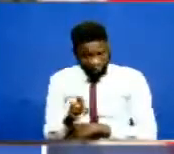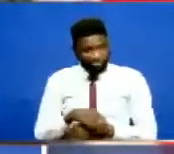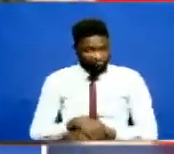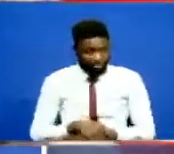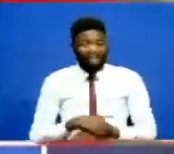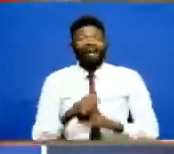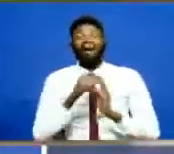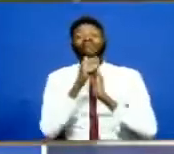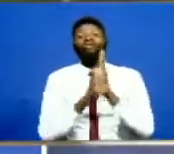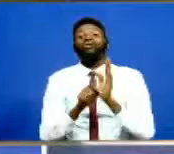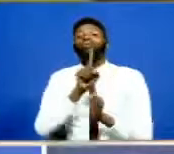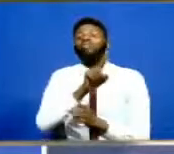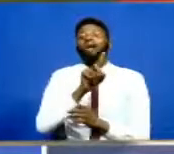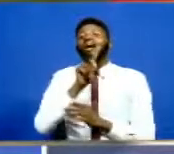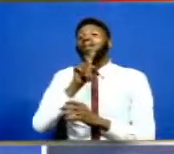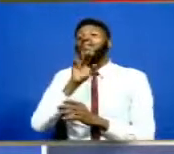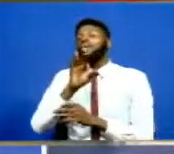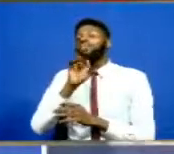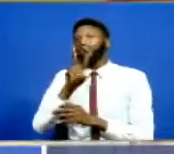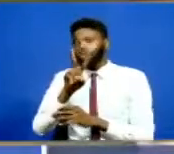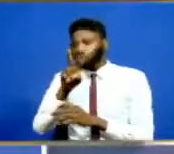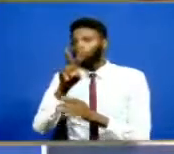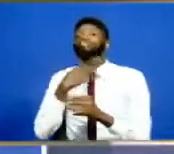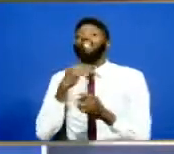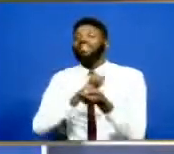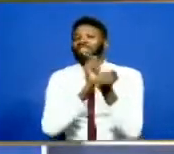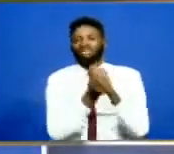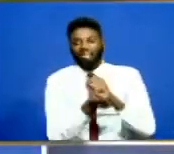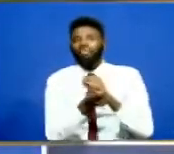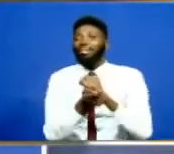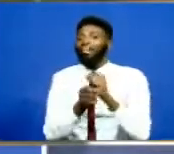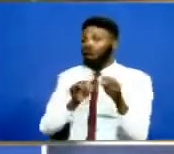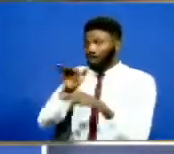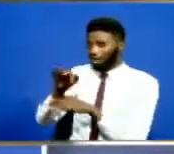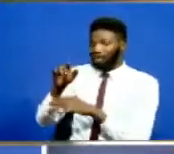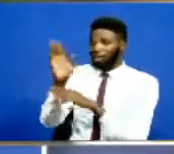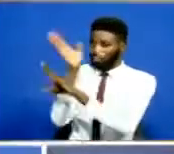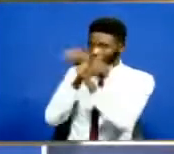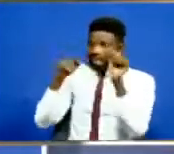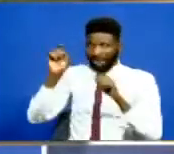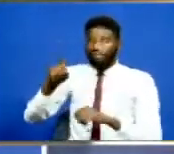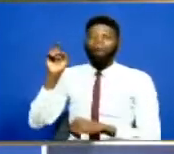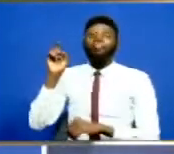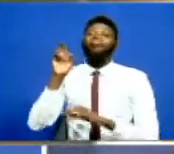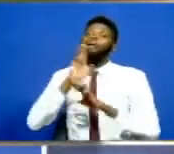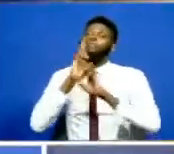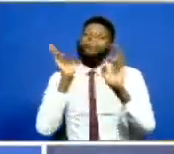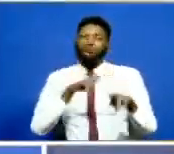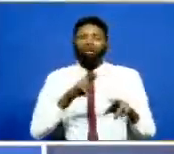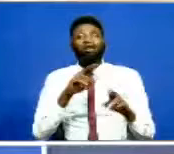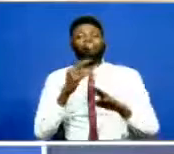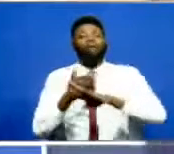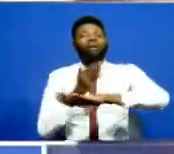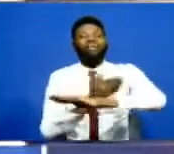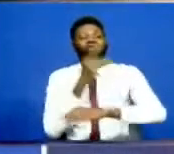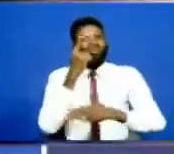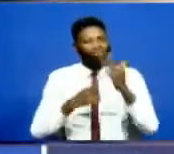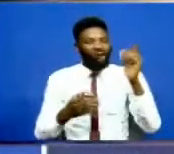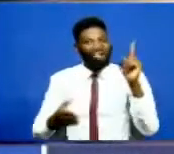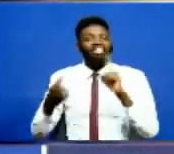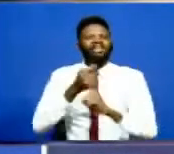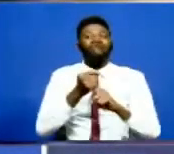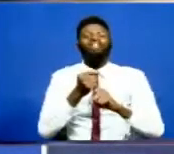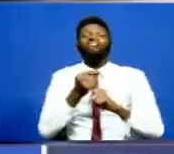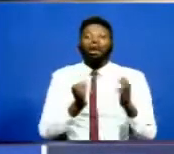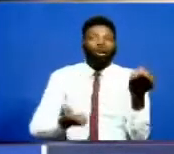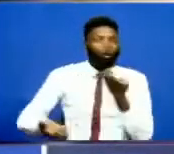Article 132 of the Constitution amended to mandate the President to report on the progress made towards achieving the economic and